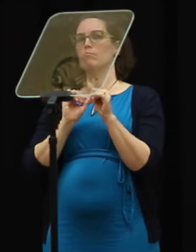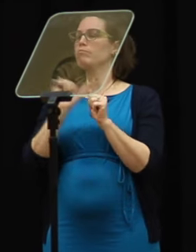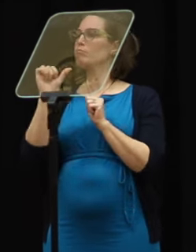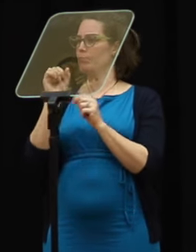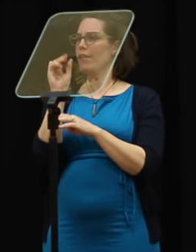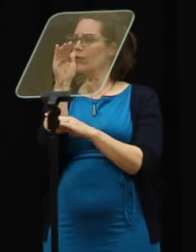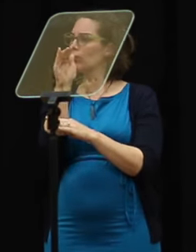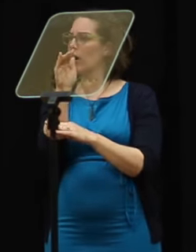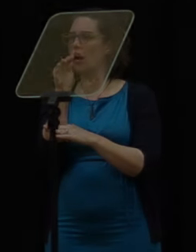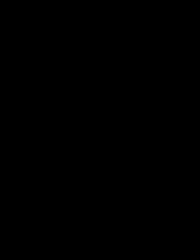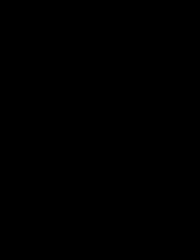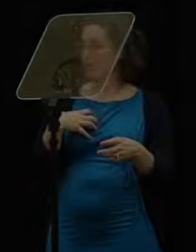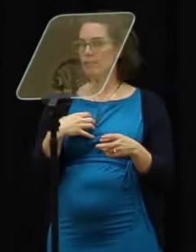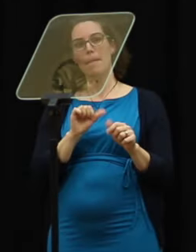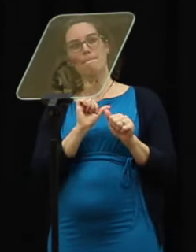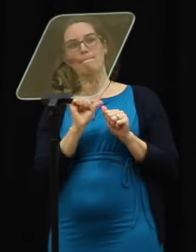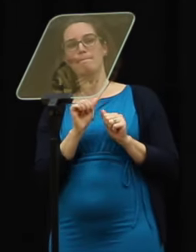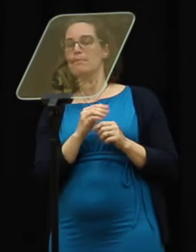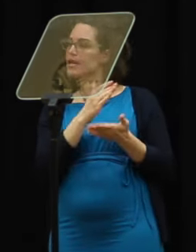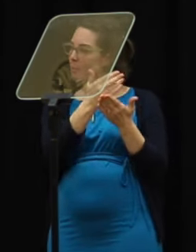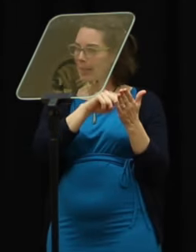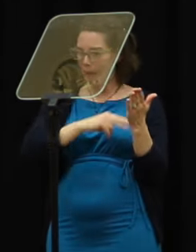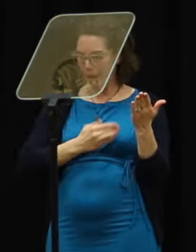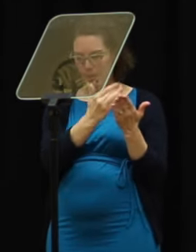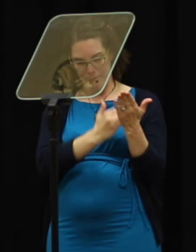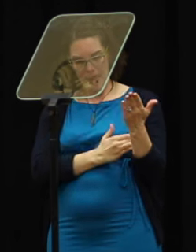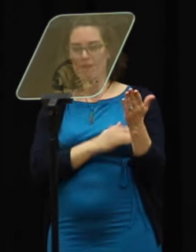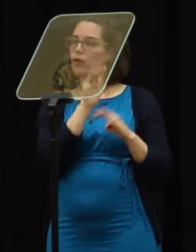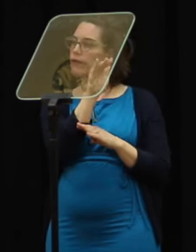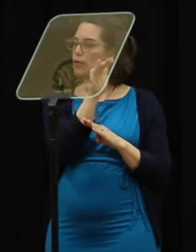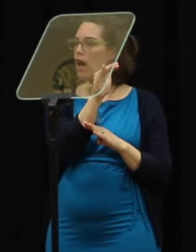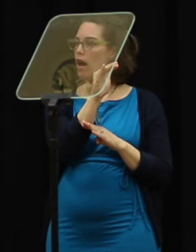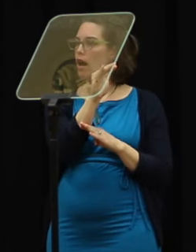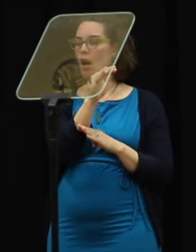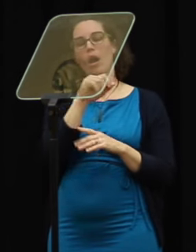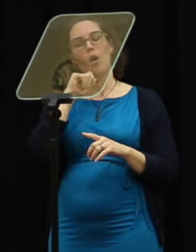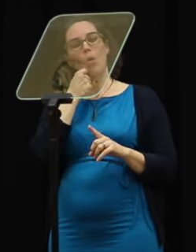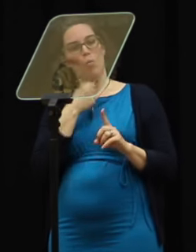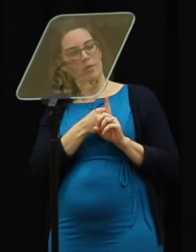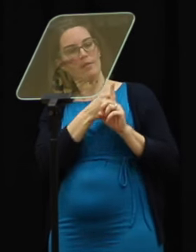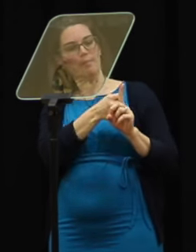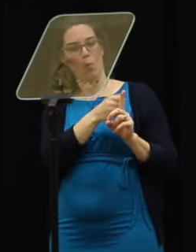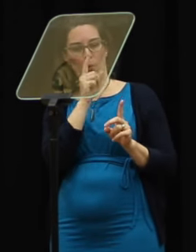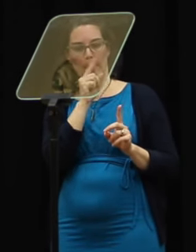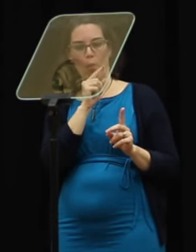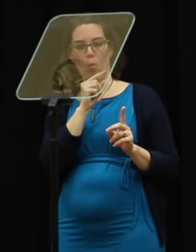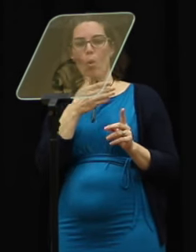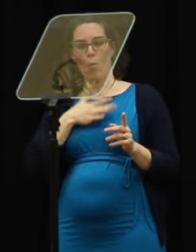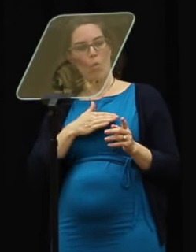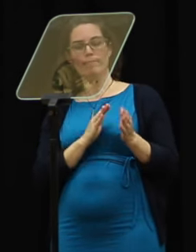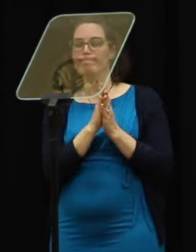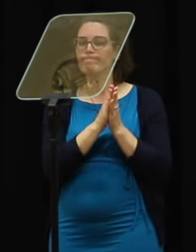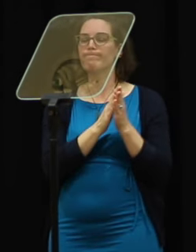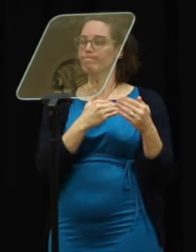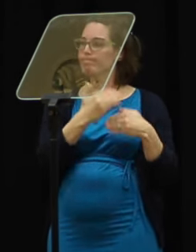been struggling for far too long. Our government will back people to get ahead and reward effort and ambition. Our